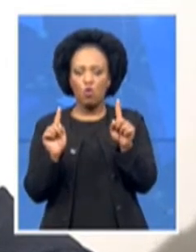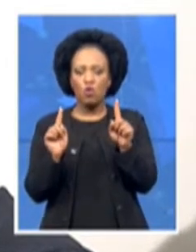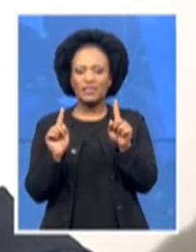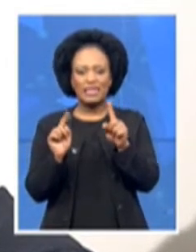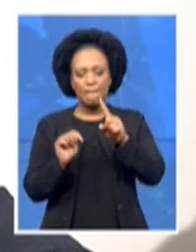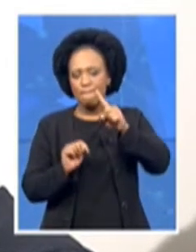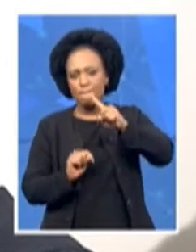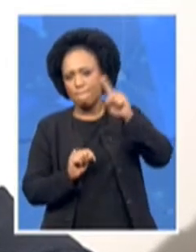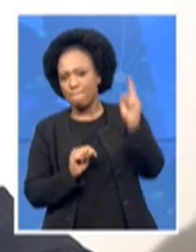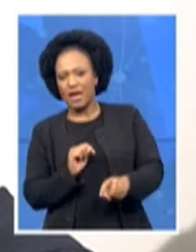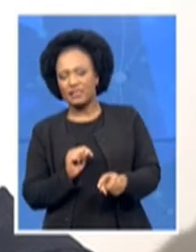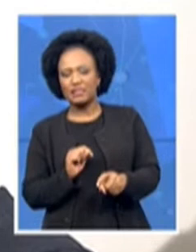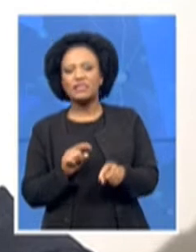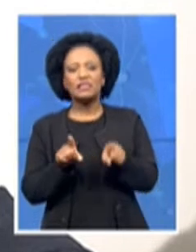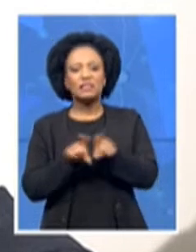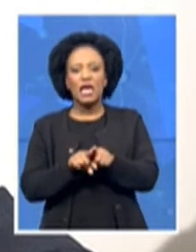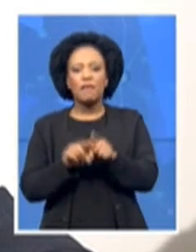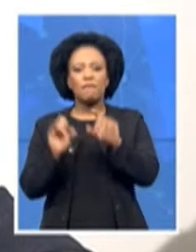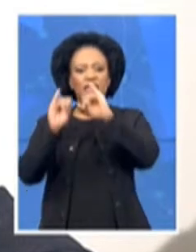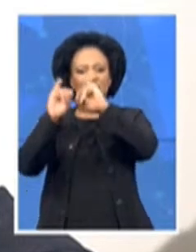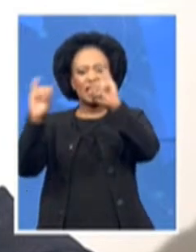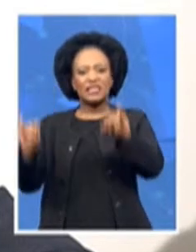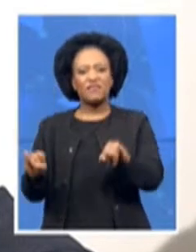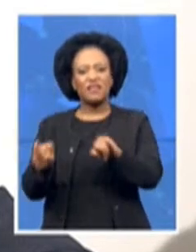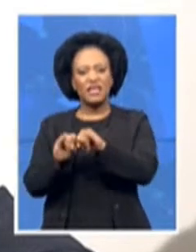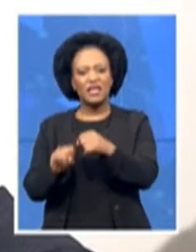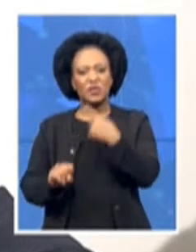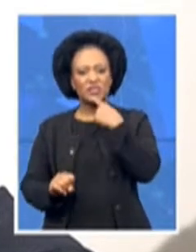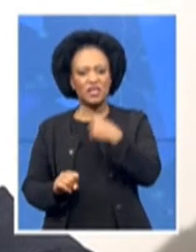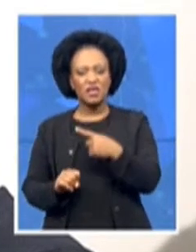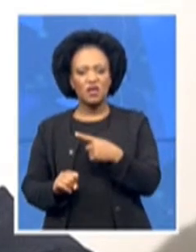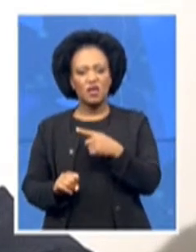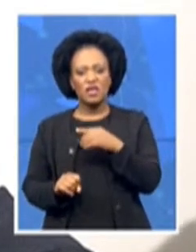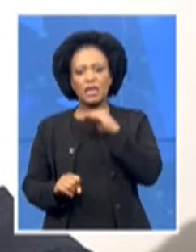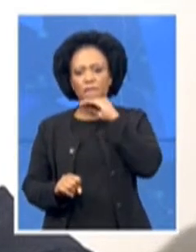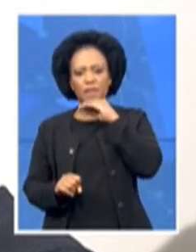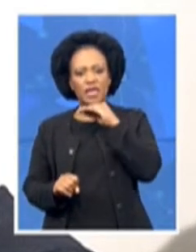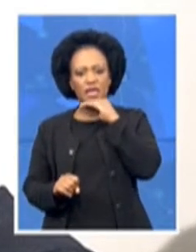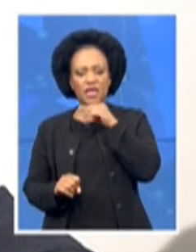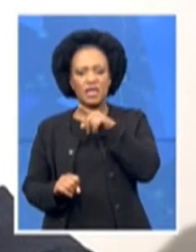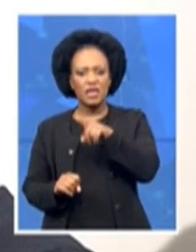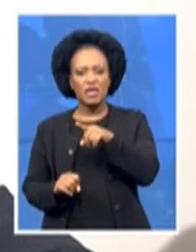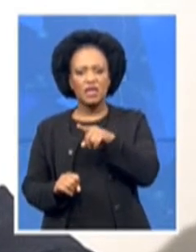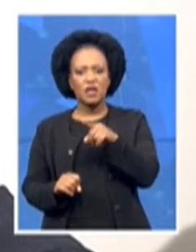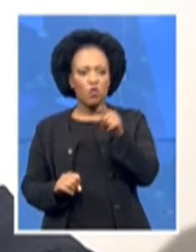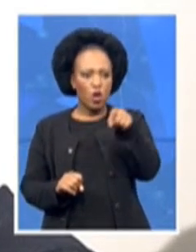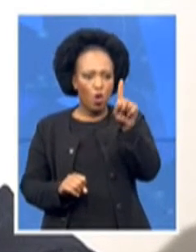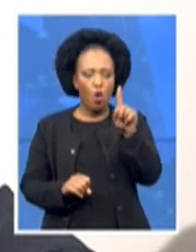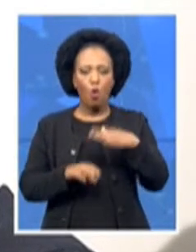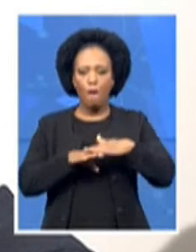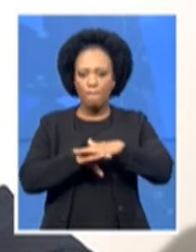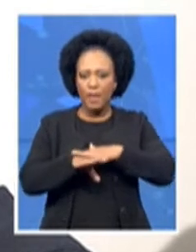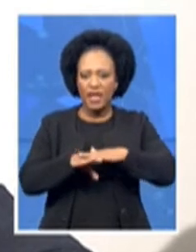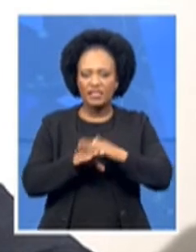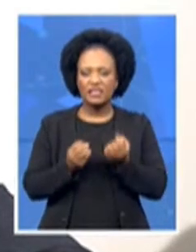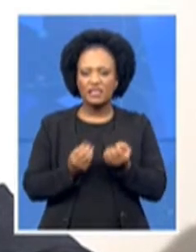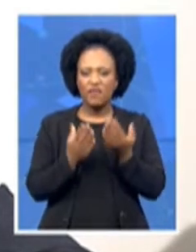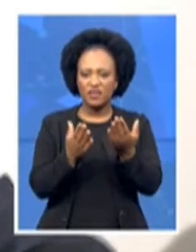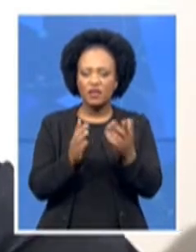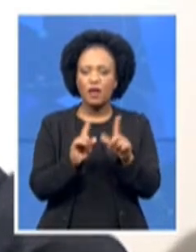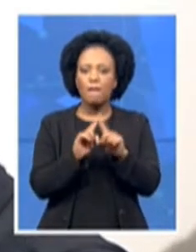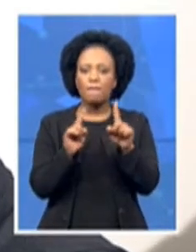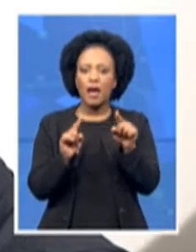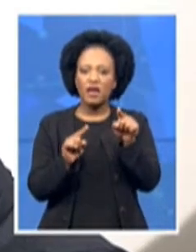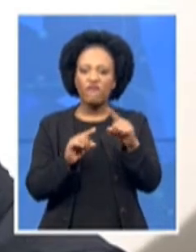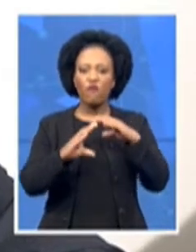won't be going to the essential services that you did mention, but in terms of communicating that aspect,